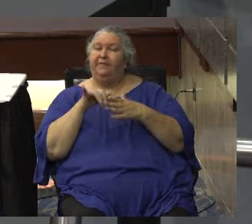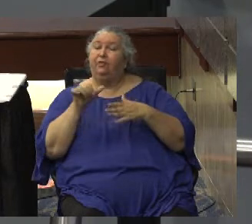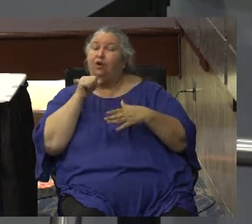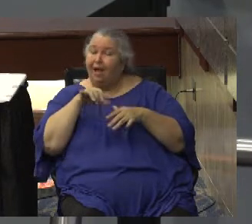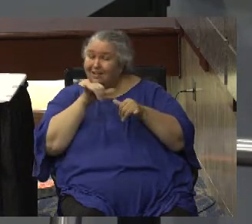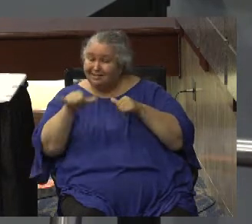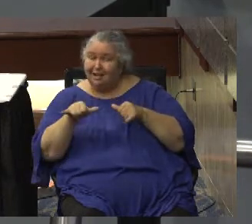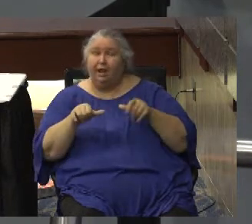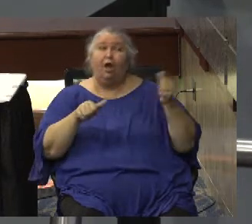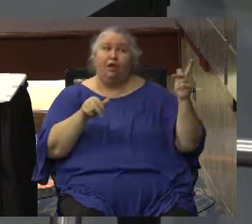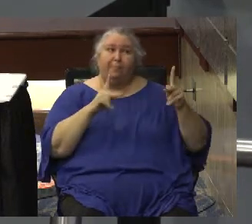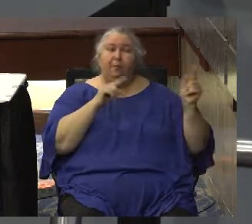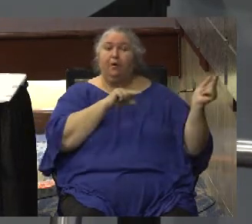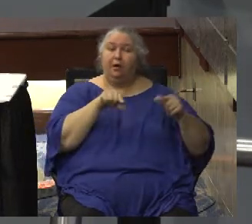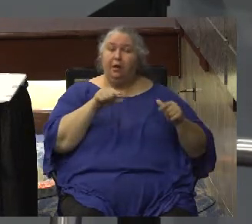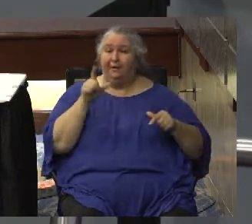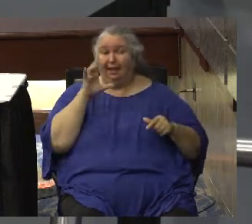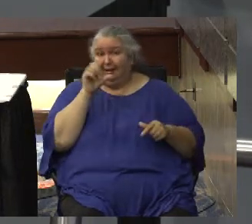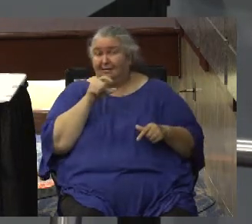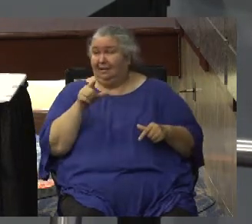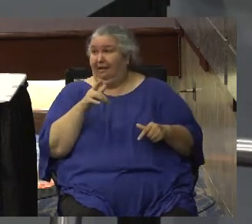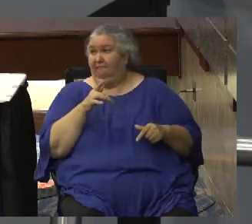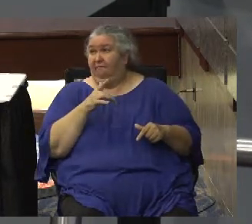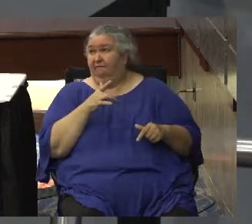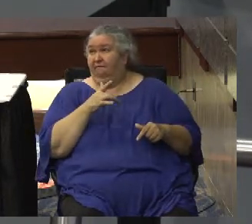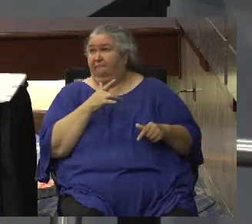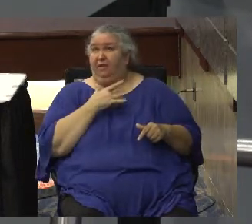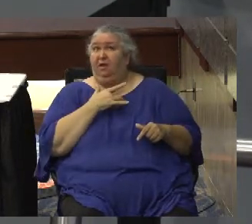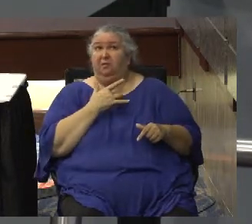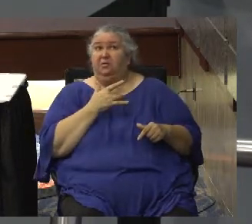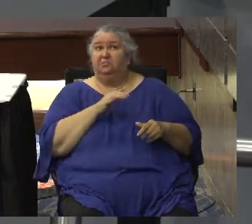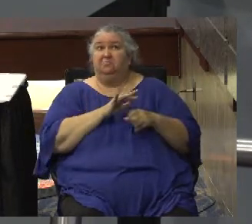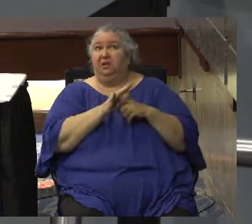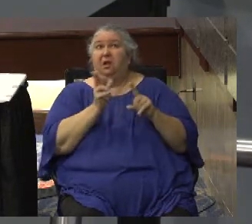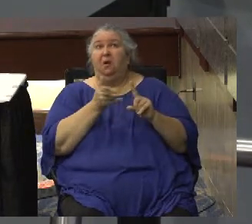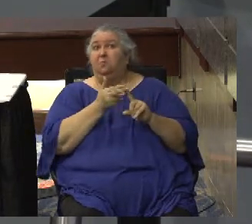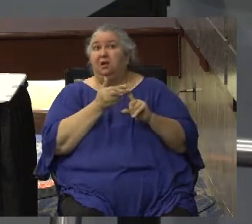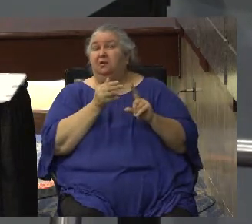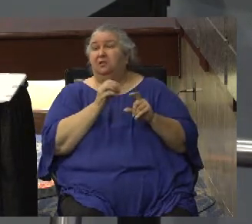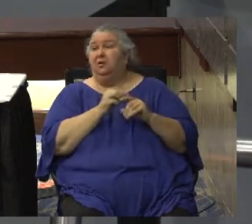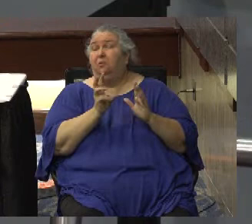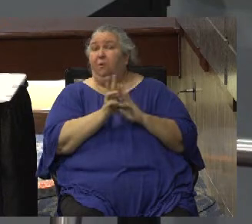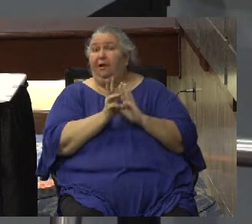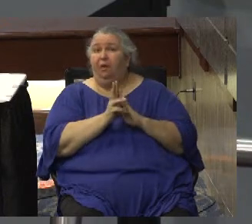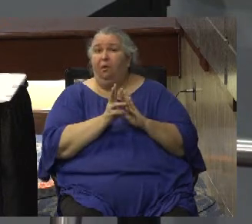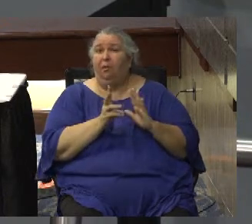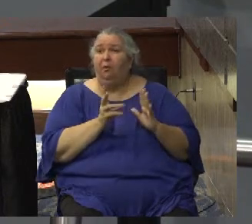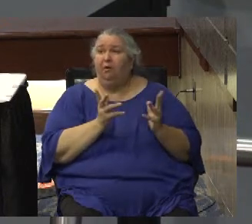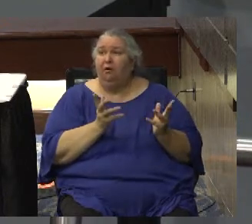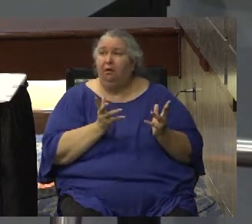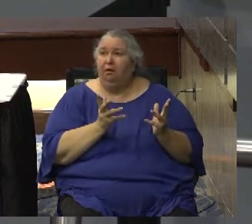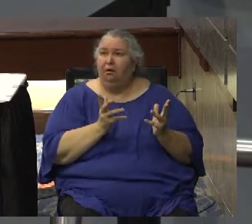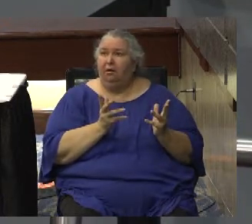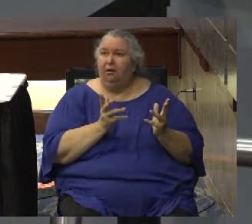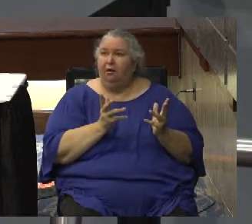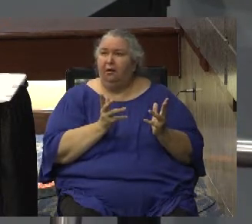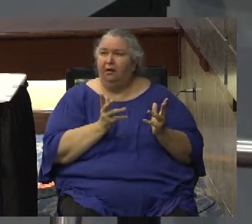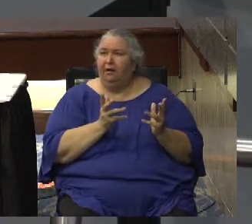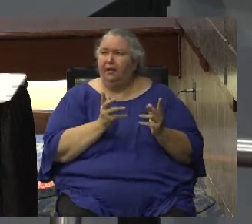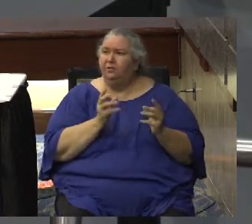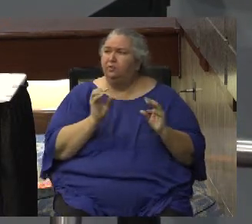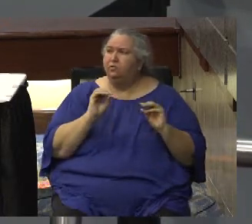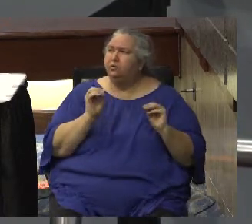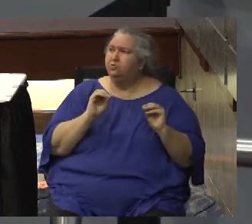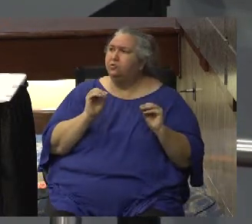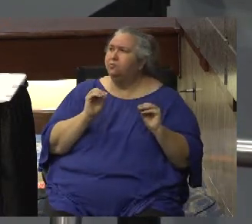guess they feel, the neighbors and he feel, that there are plenty of hotels in Waco, for visitors to stay at. And there's no need